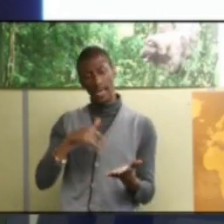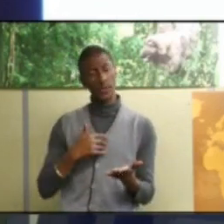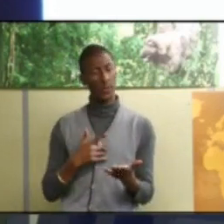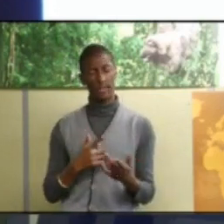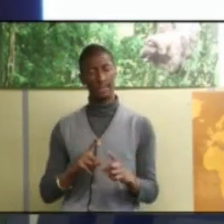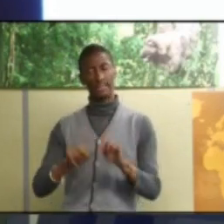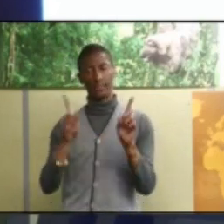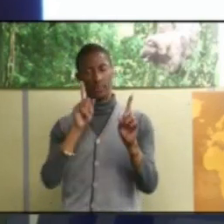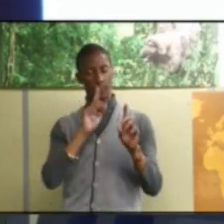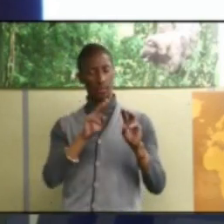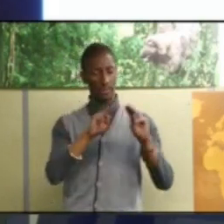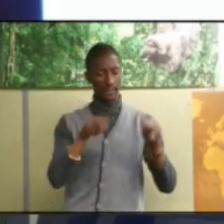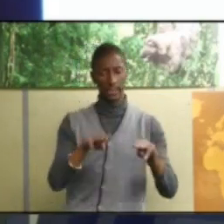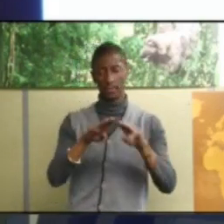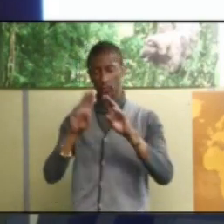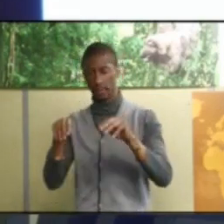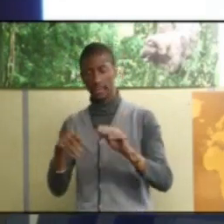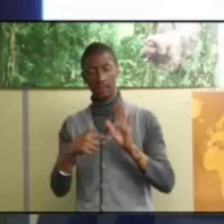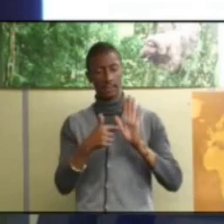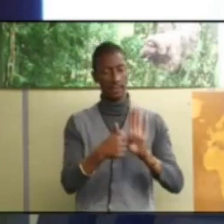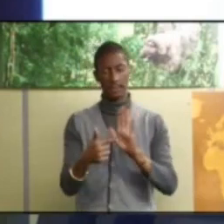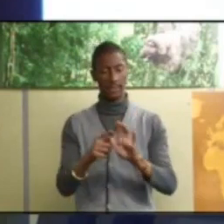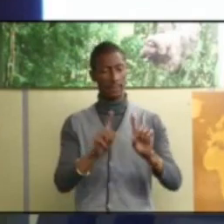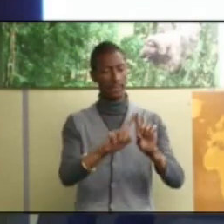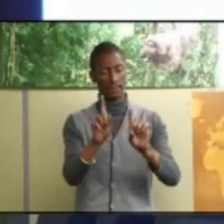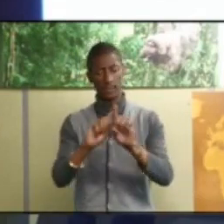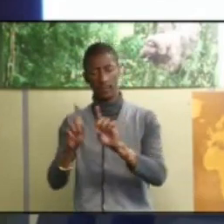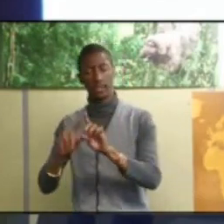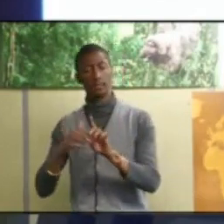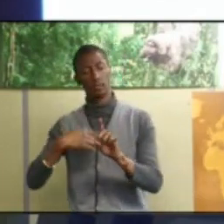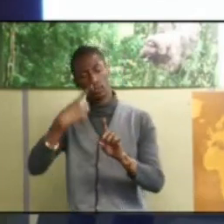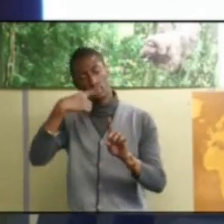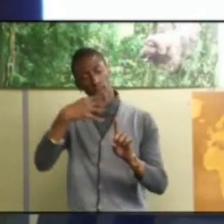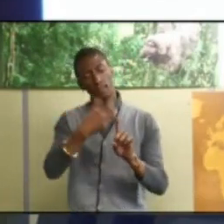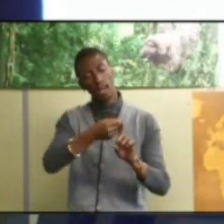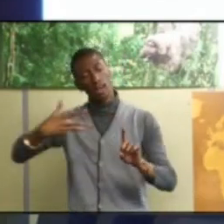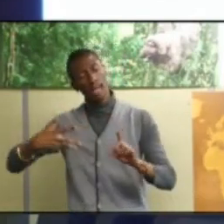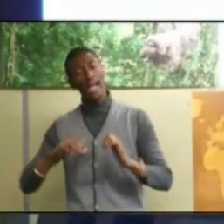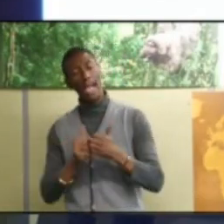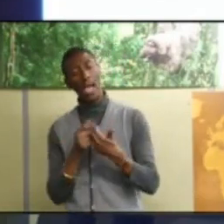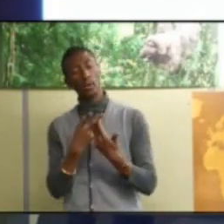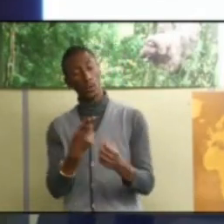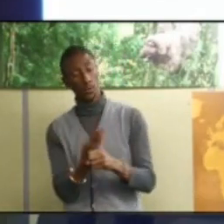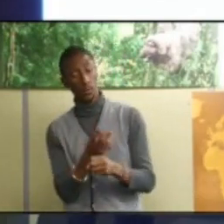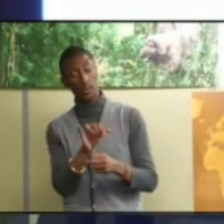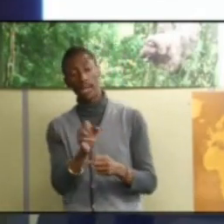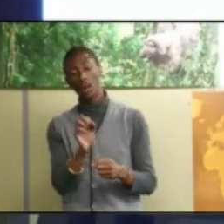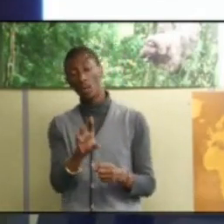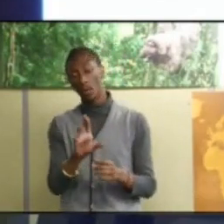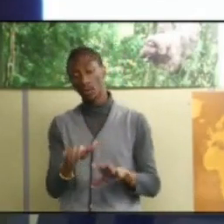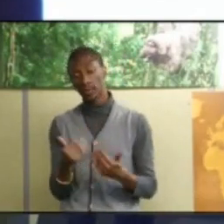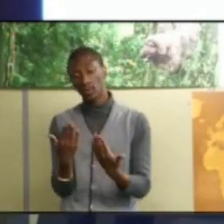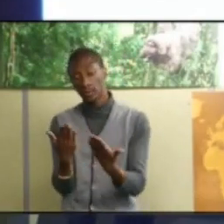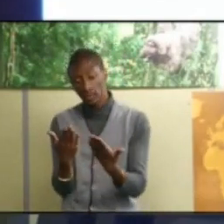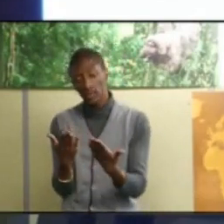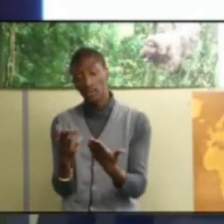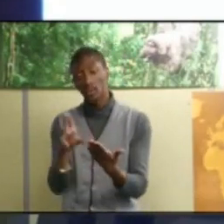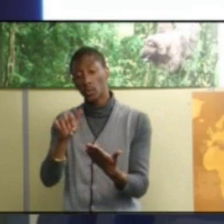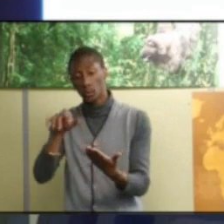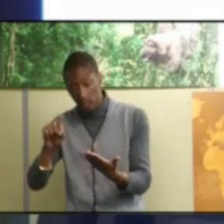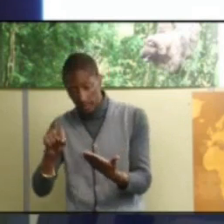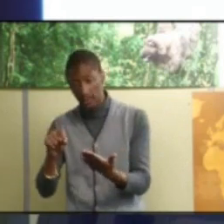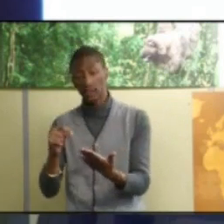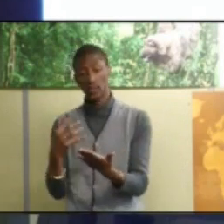to museum and from type of exhibit to type of exhibit. So, can you speak a little bit more about how you utilize that, or how you might suggest units could utilize that to